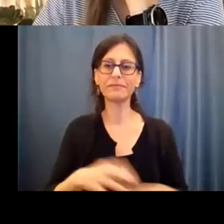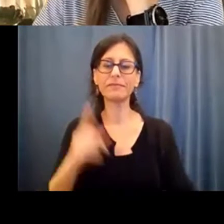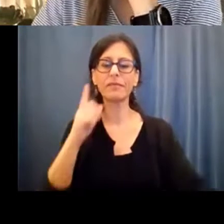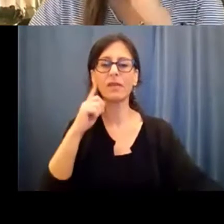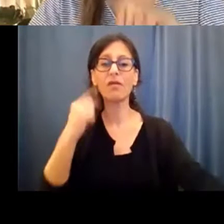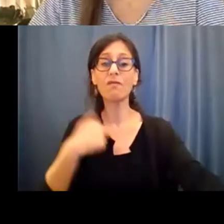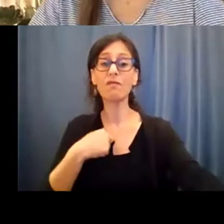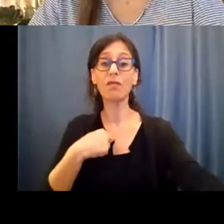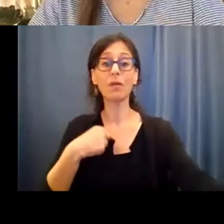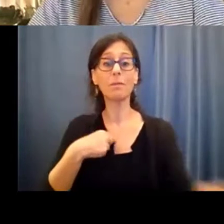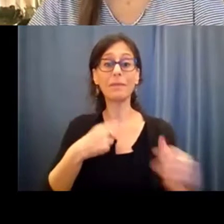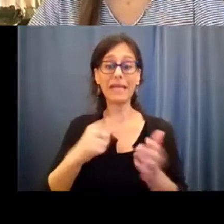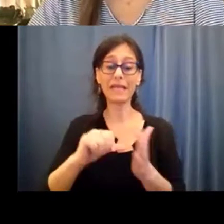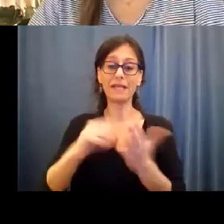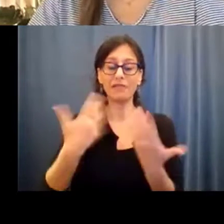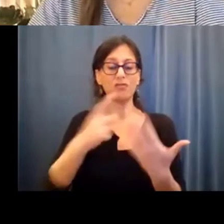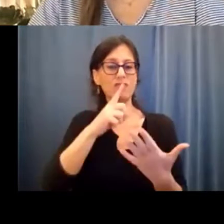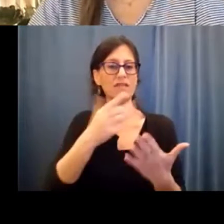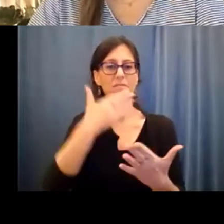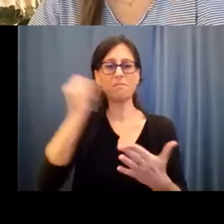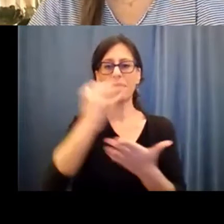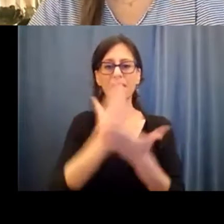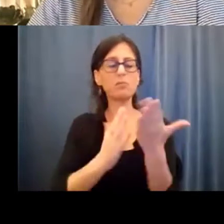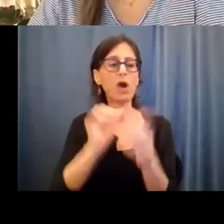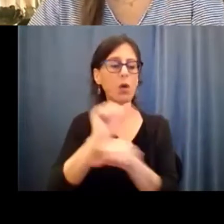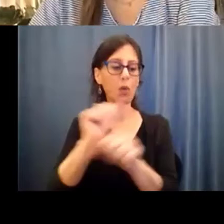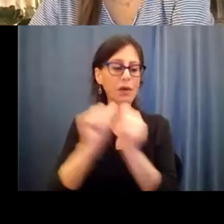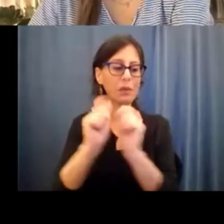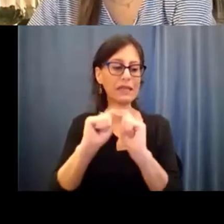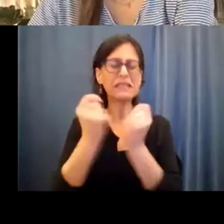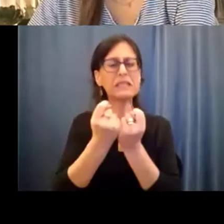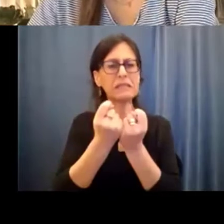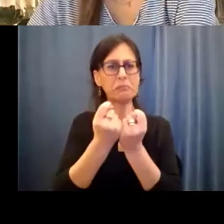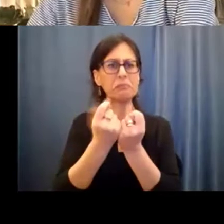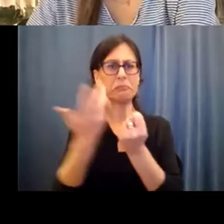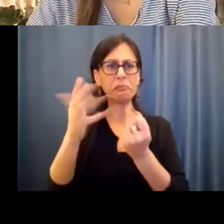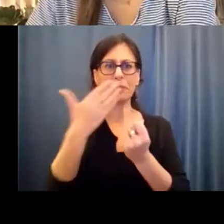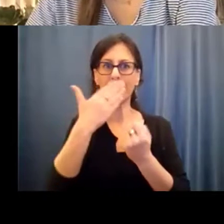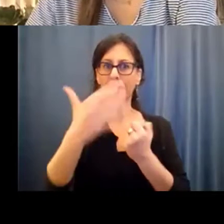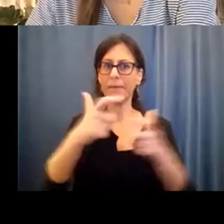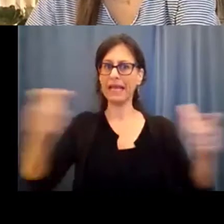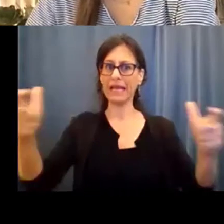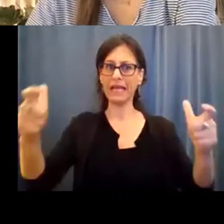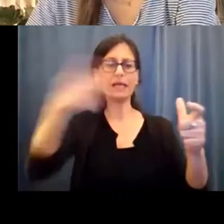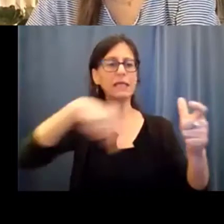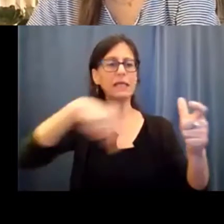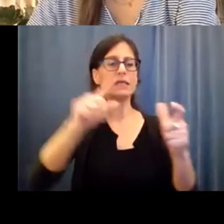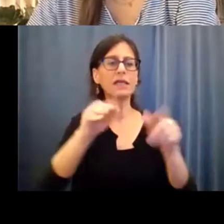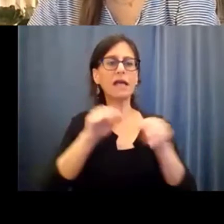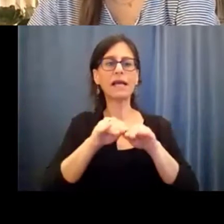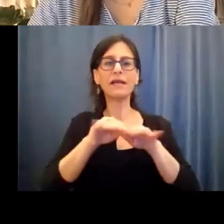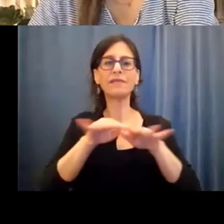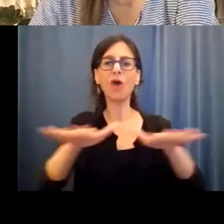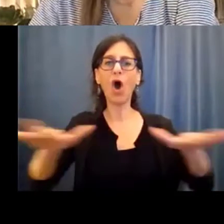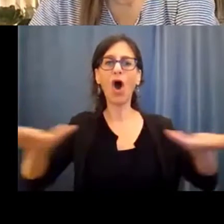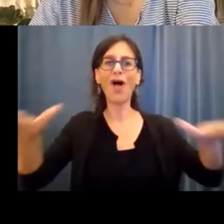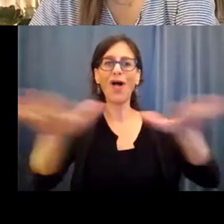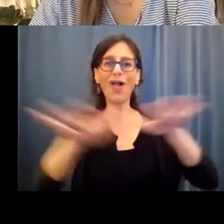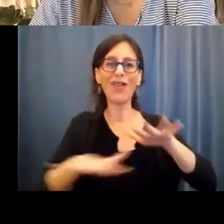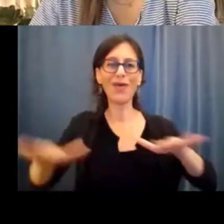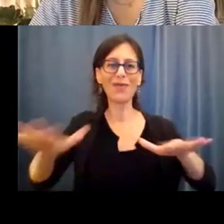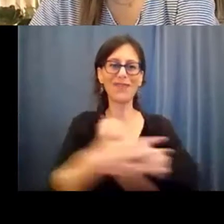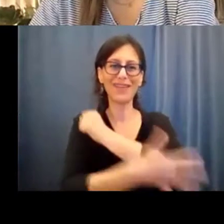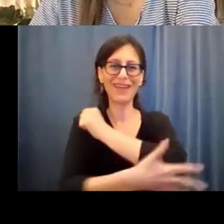What for me was a highlight was working with my team. I had a relatively large team, also kind of spread across the